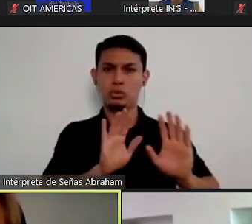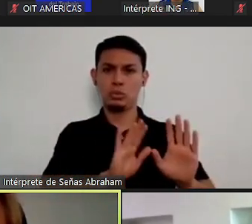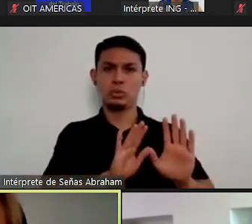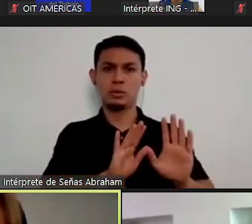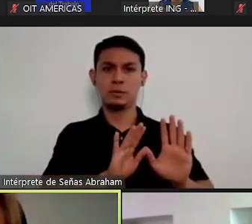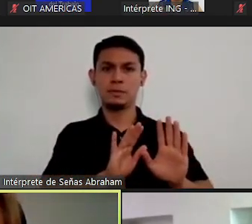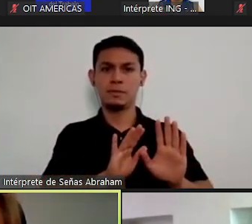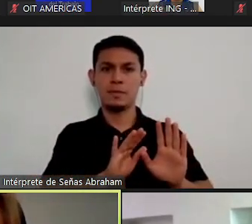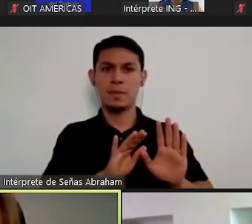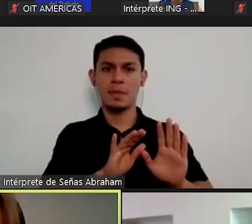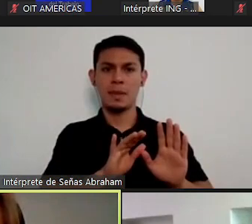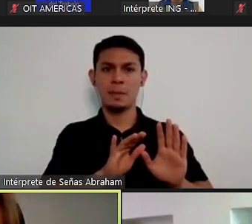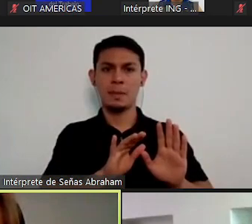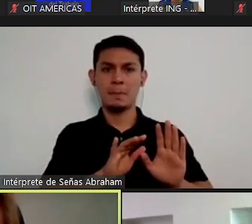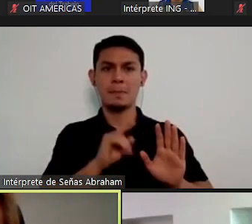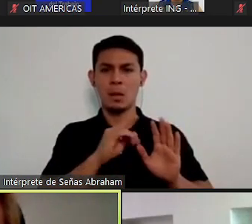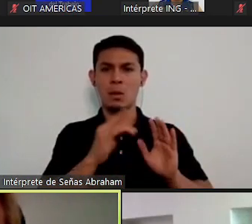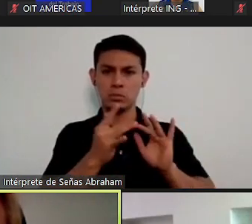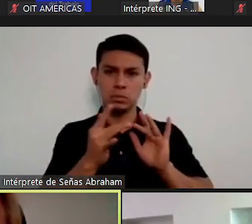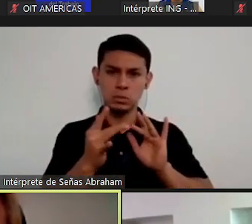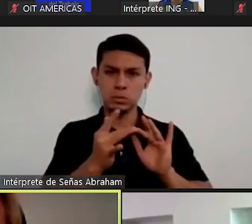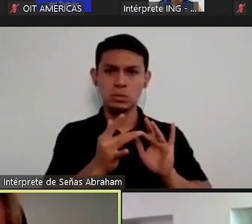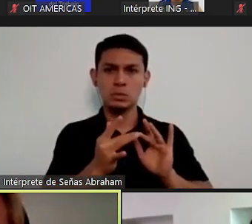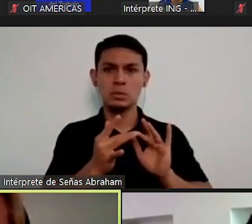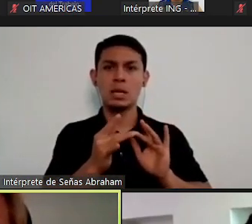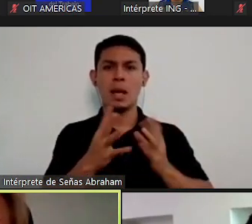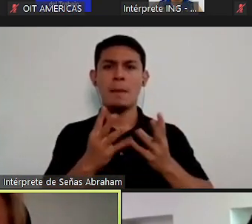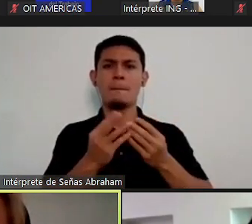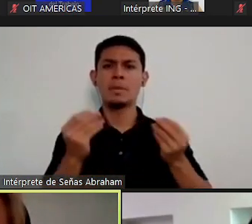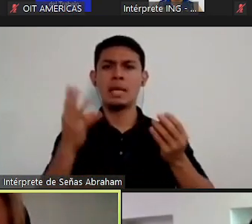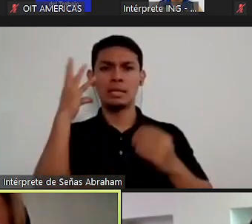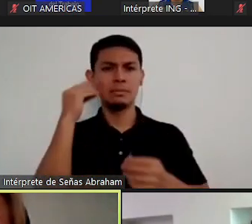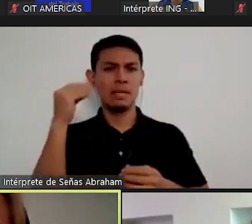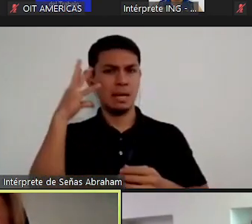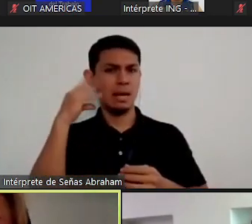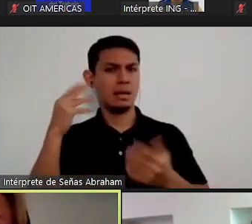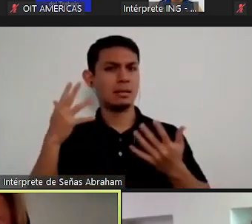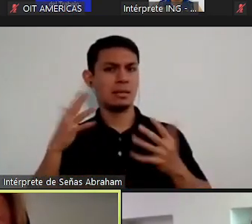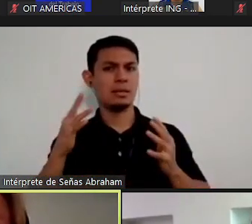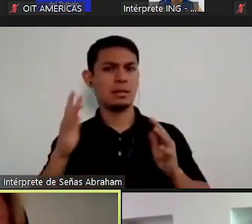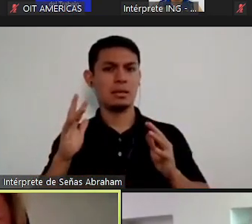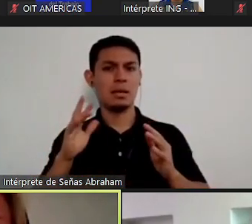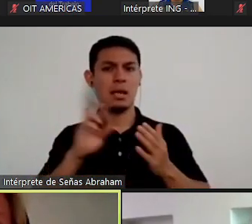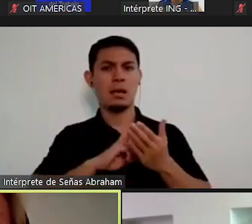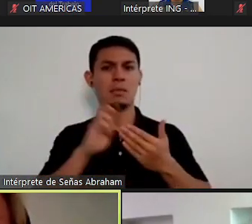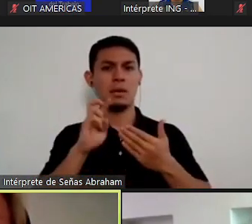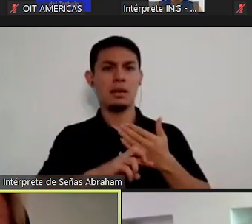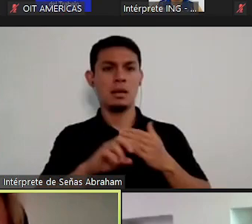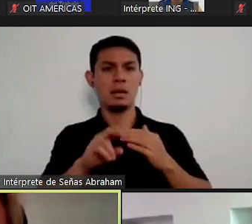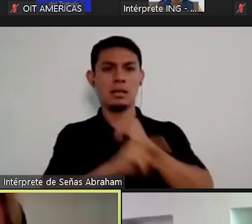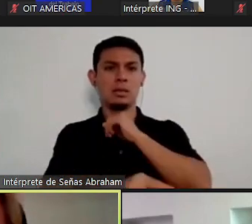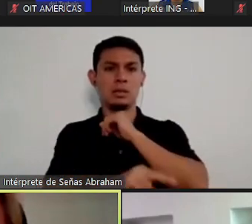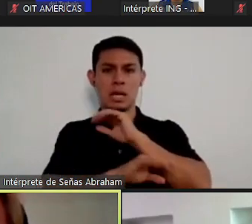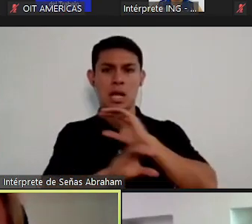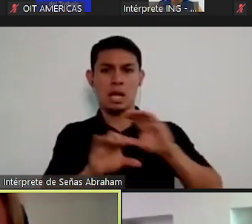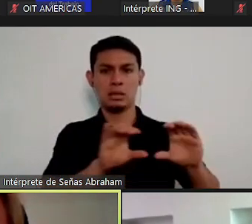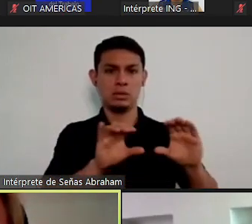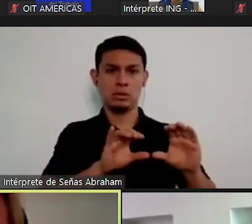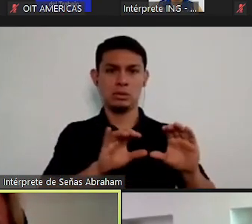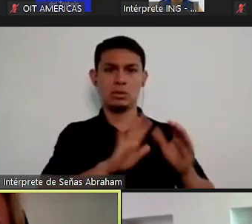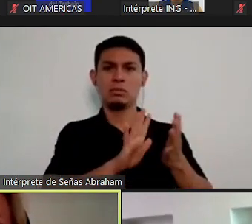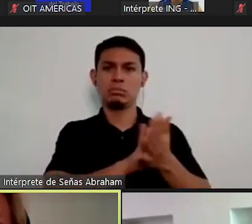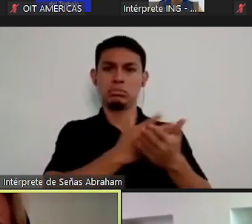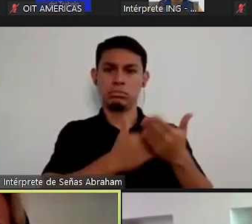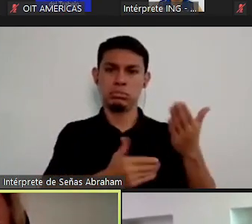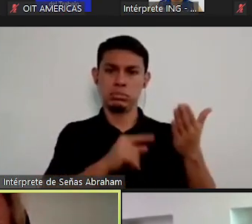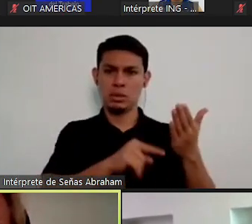and they have a national action plan it's a national contact point there's a lot of experience now in national action plans and